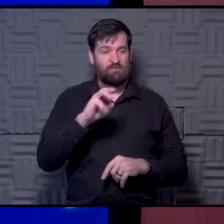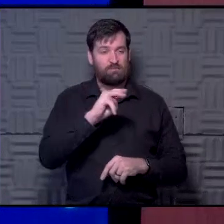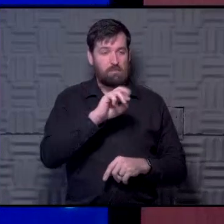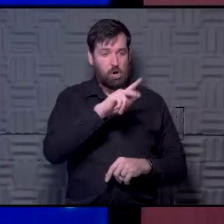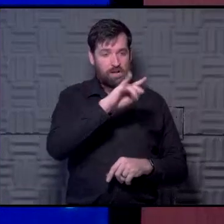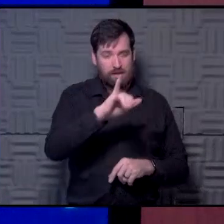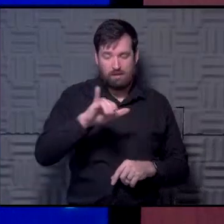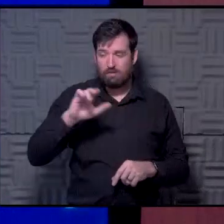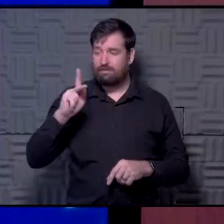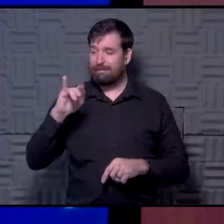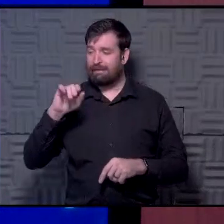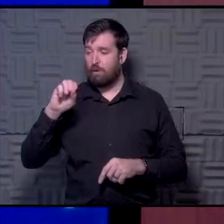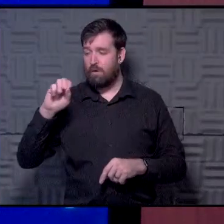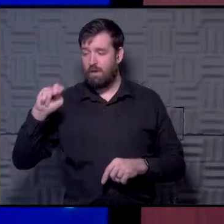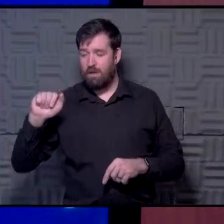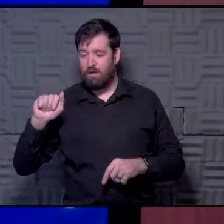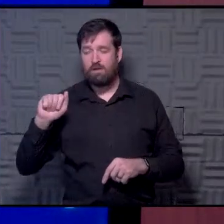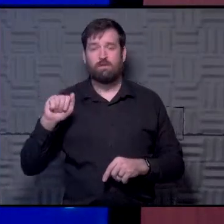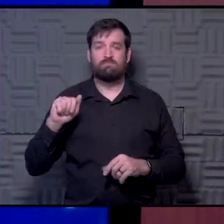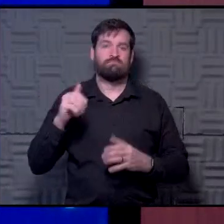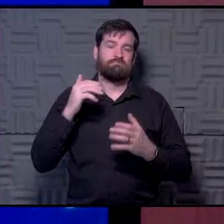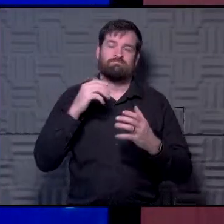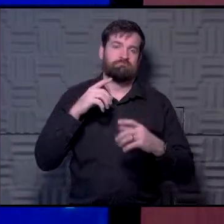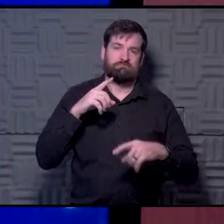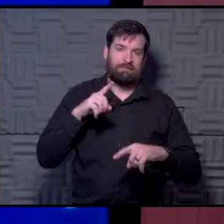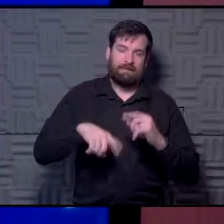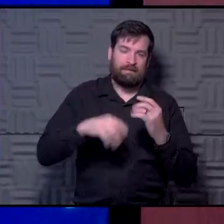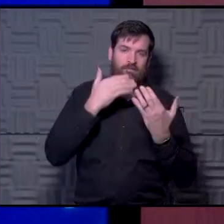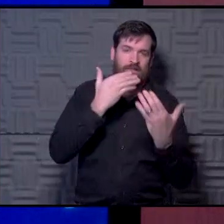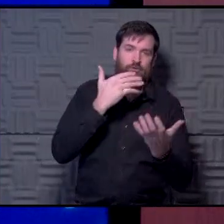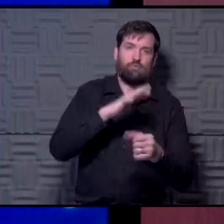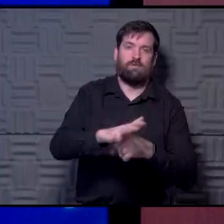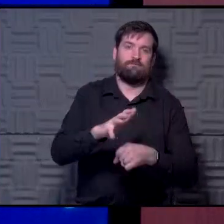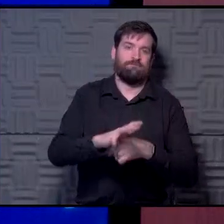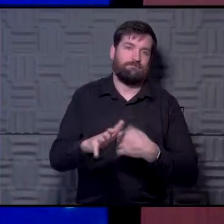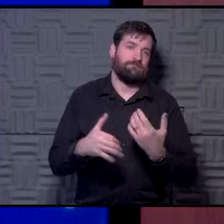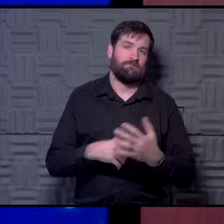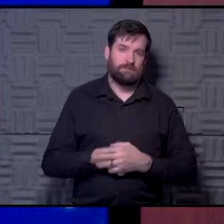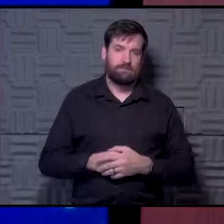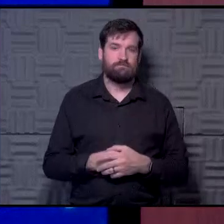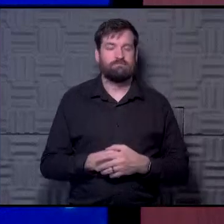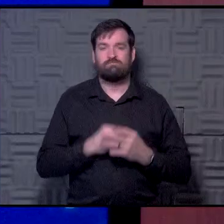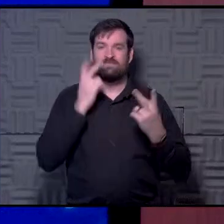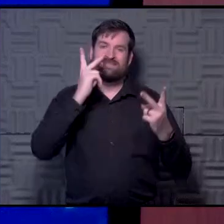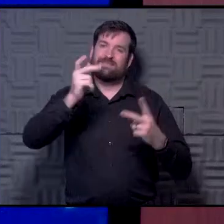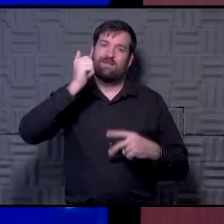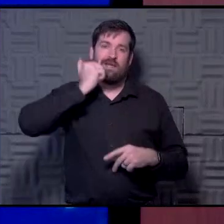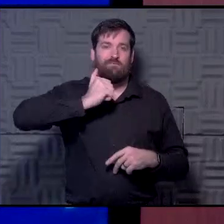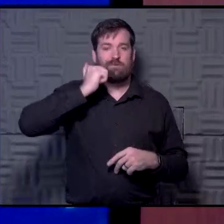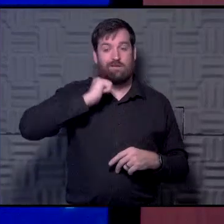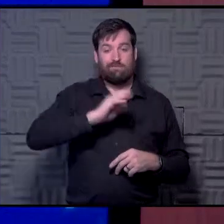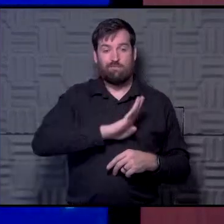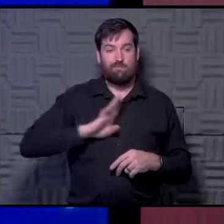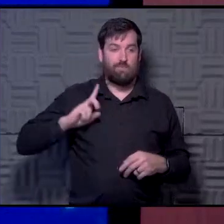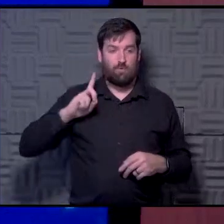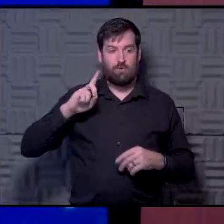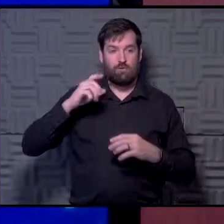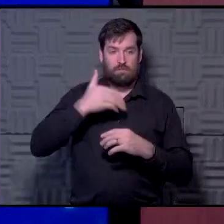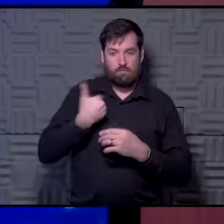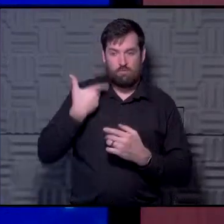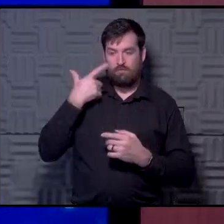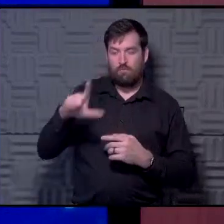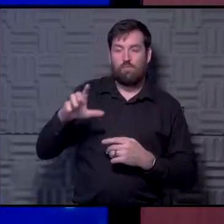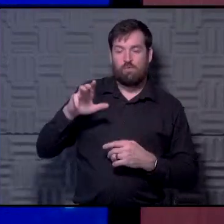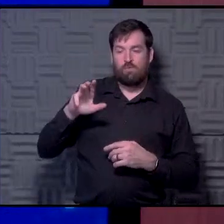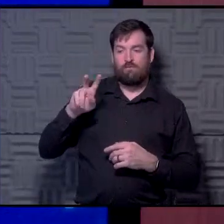and to Kiona, I just can't say thank you enough. And I see it every day as a board member for Vibrant. We see it in our